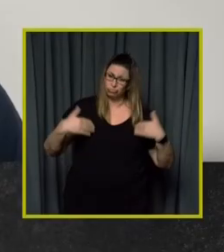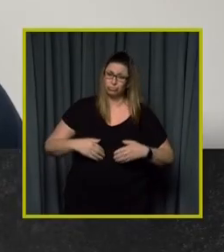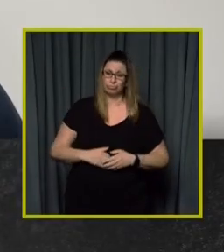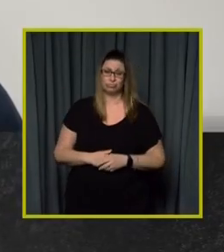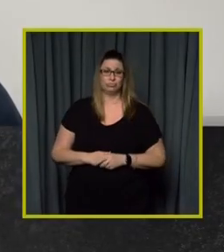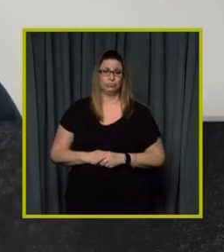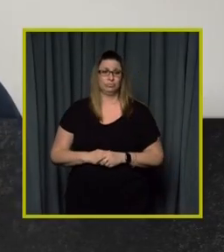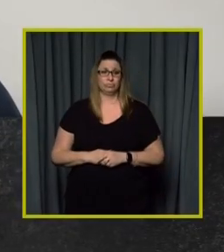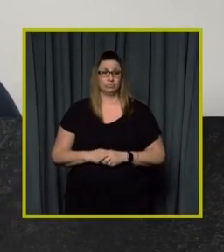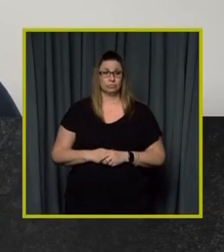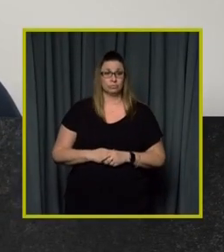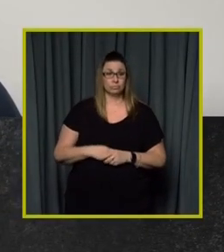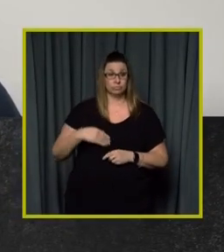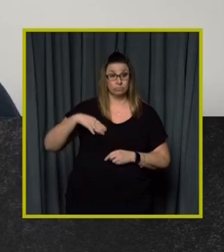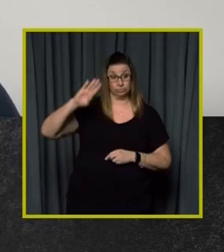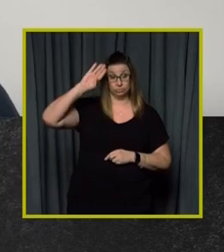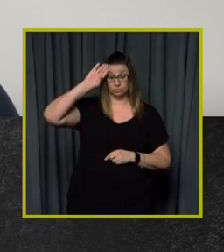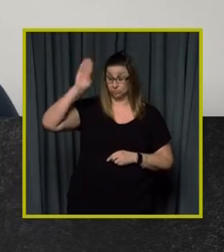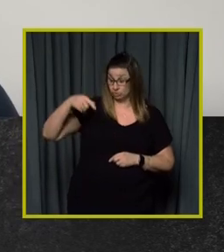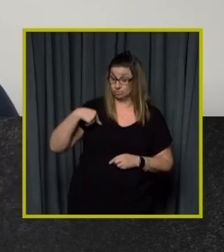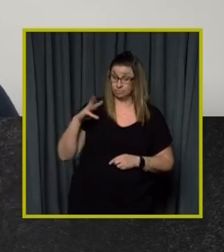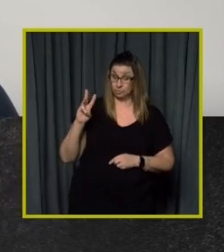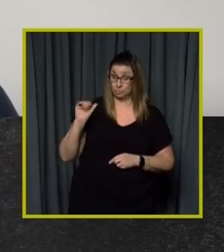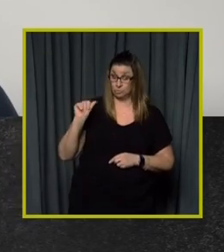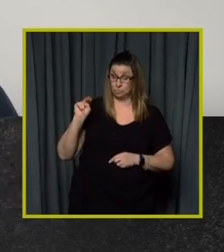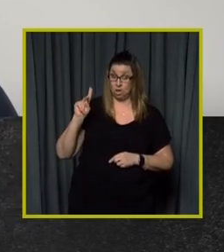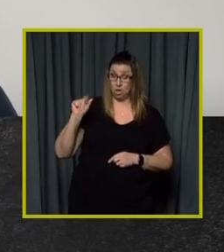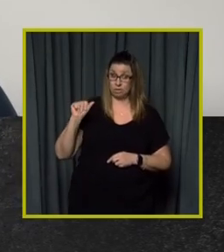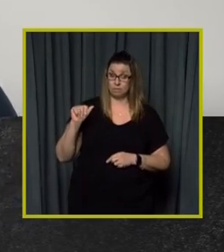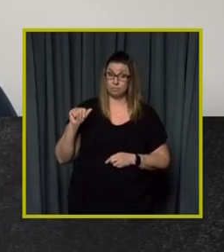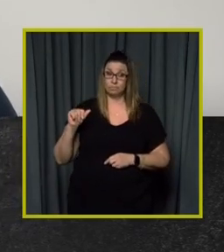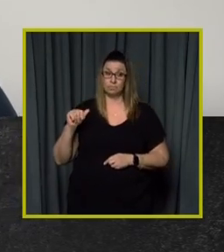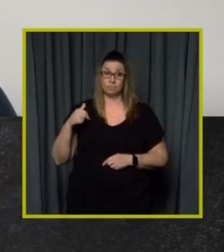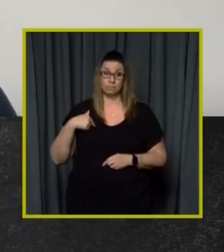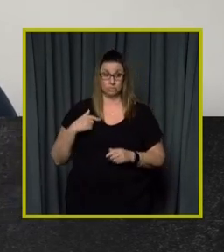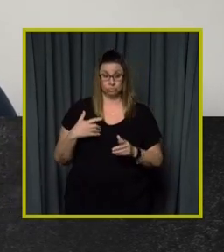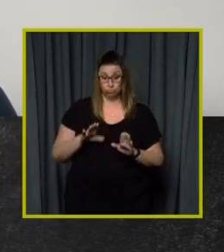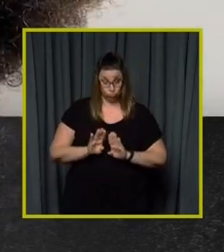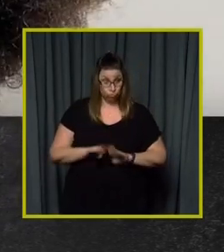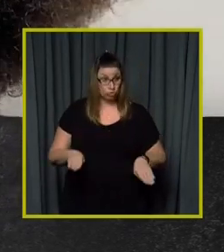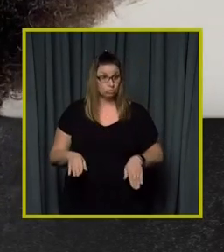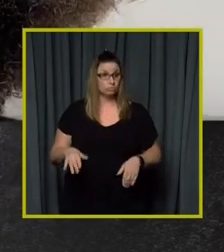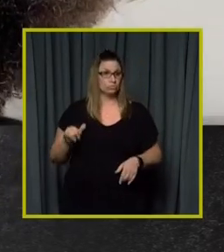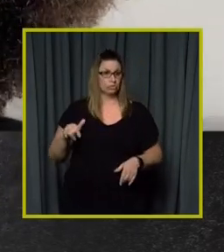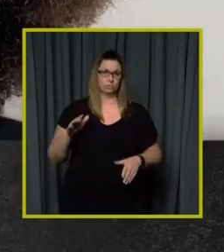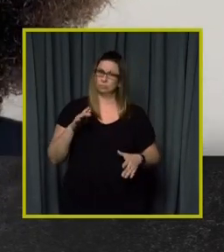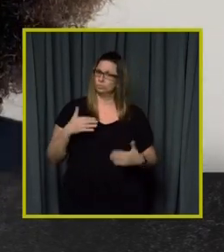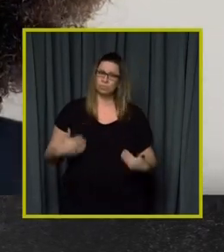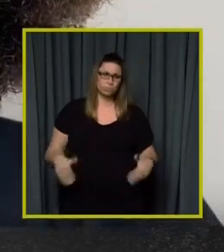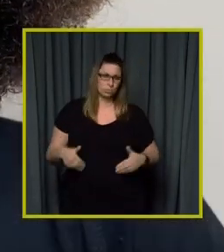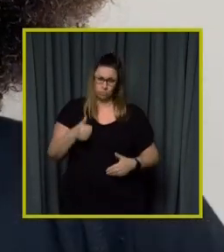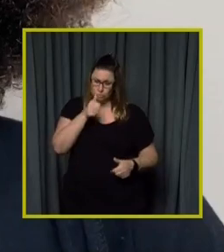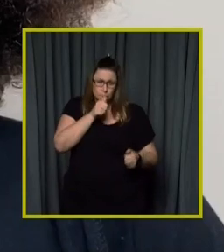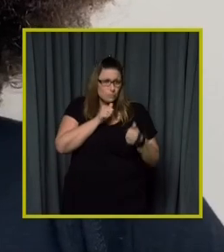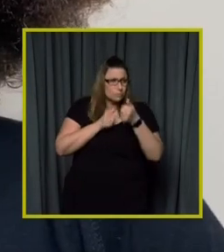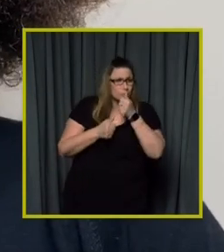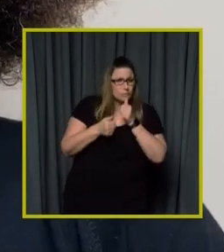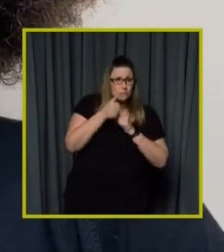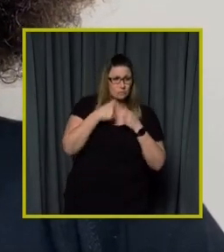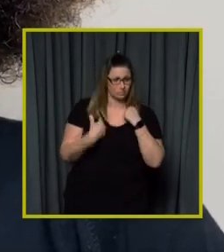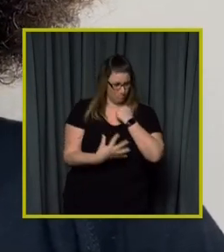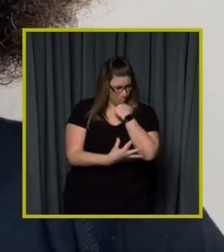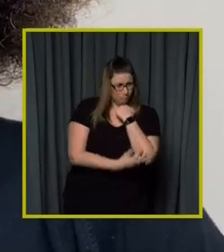Hi, I'm Wanda. Did you know that women and children are on the front lines of poverty? That's why I'm part of the Poor